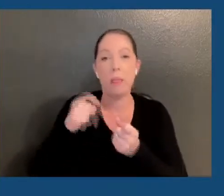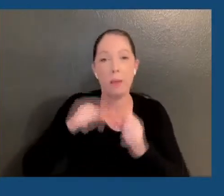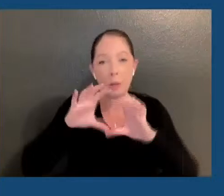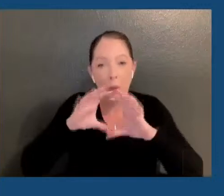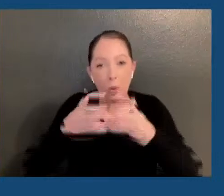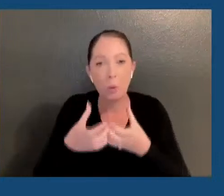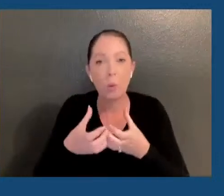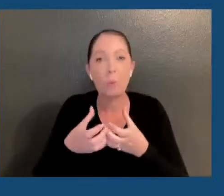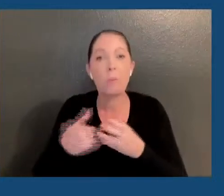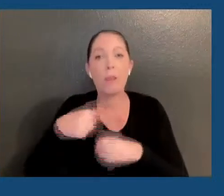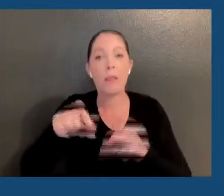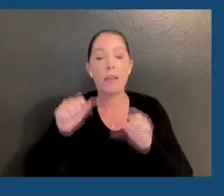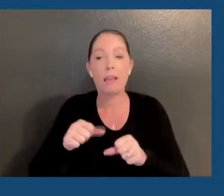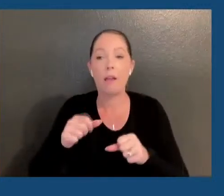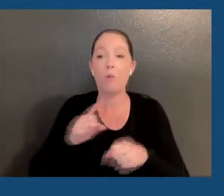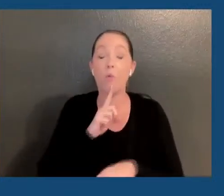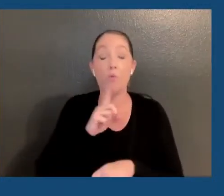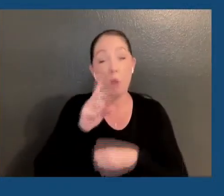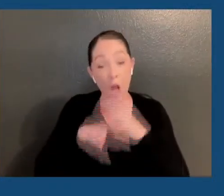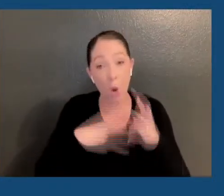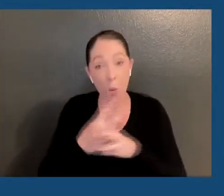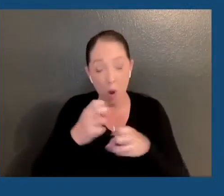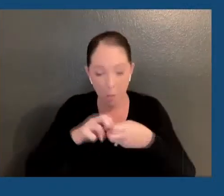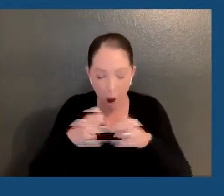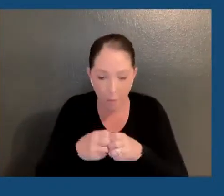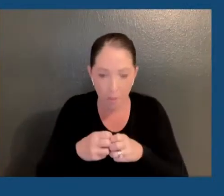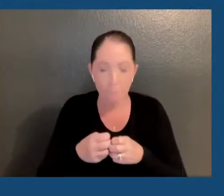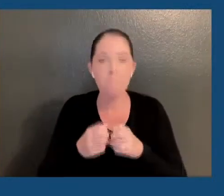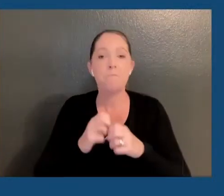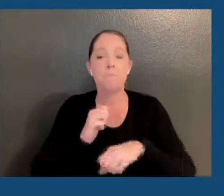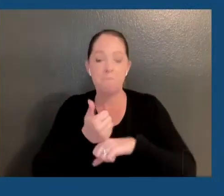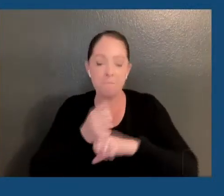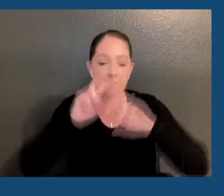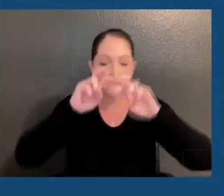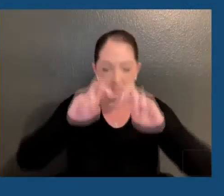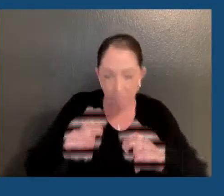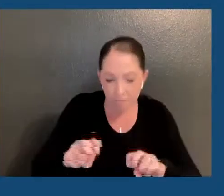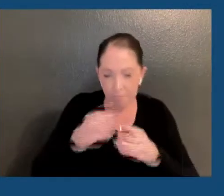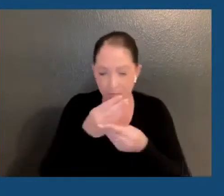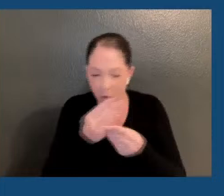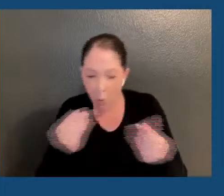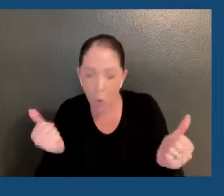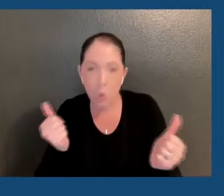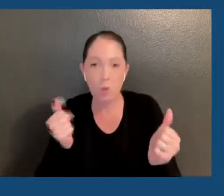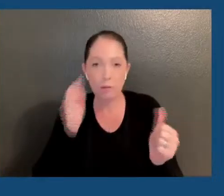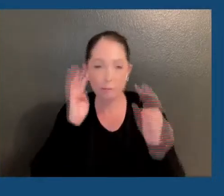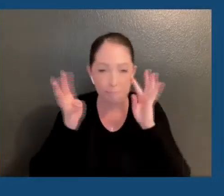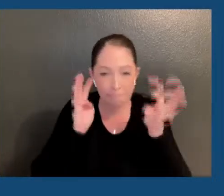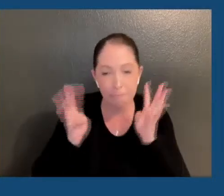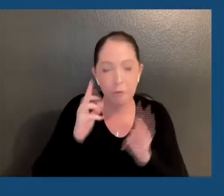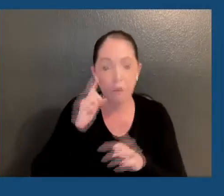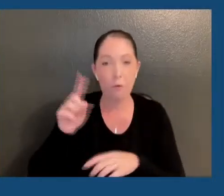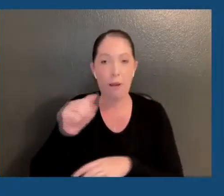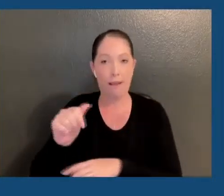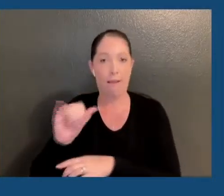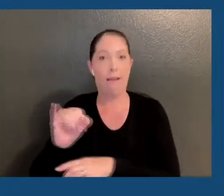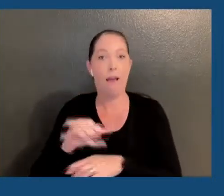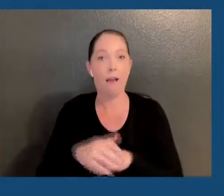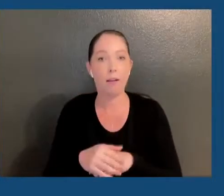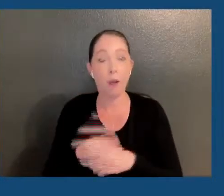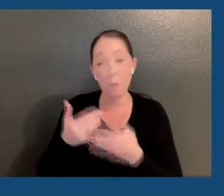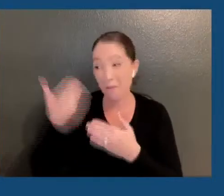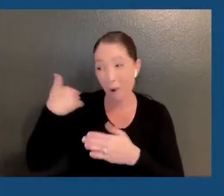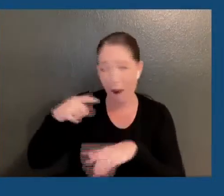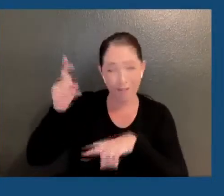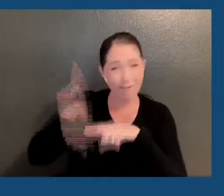a real-world problem and do machine learning and come up with solutions in a week's time, perhaps, right? Which we could not do before. What we